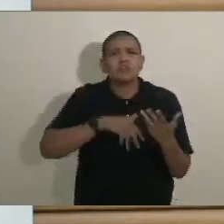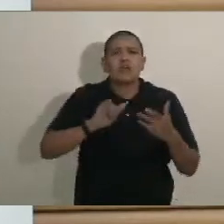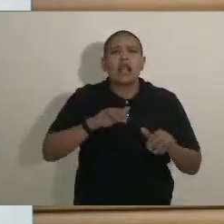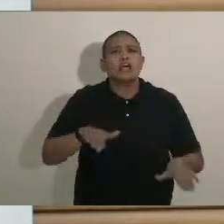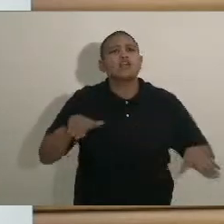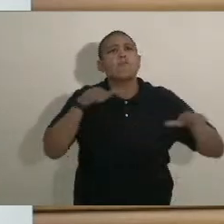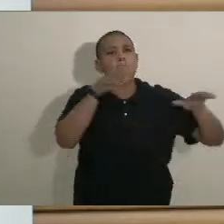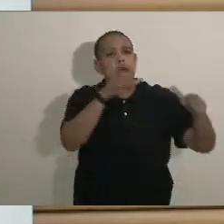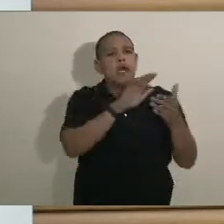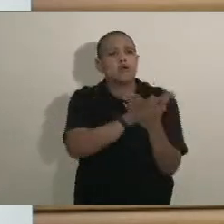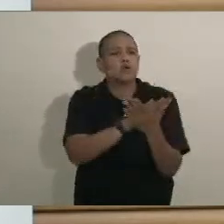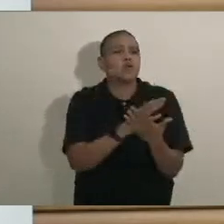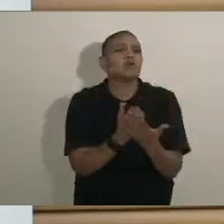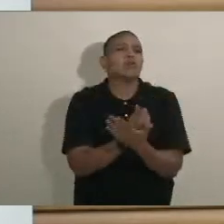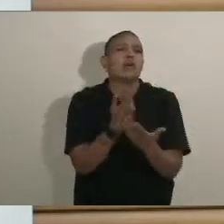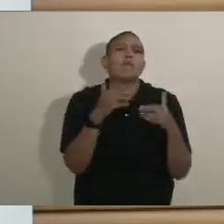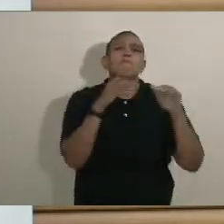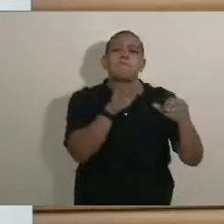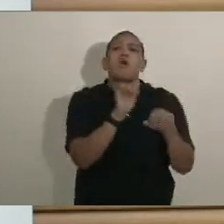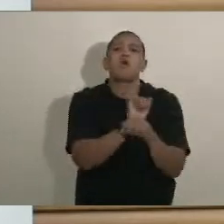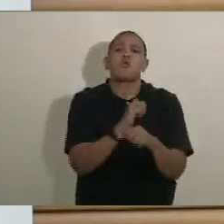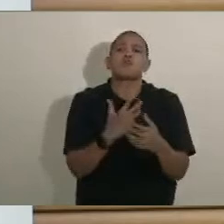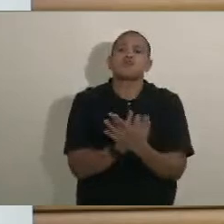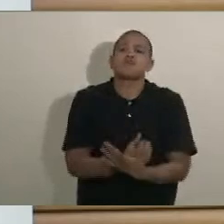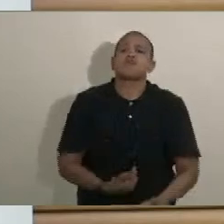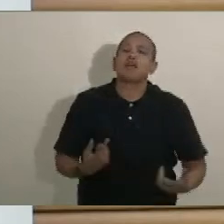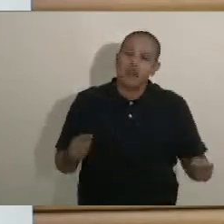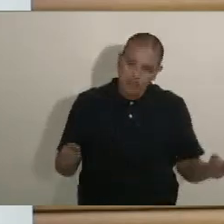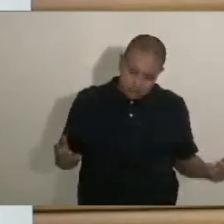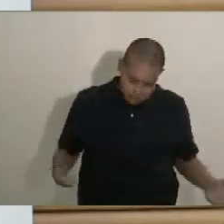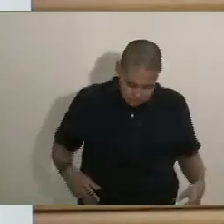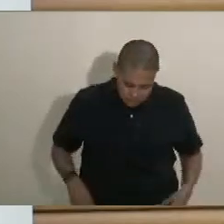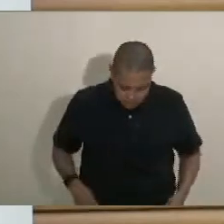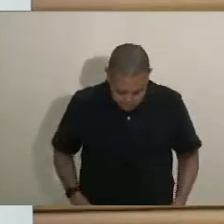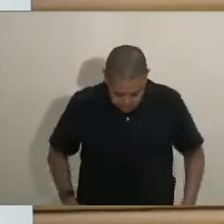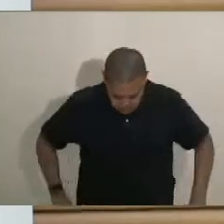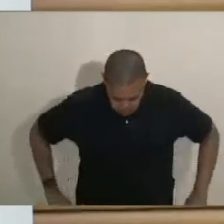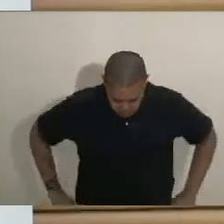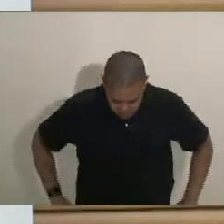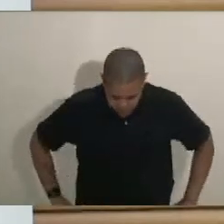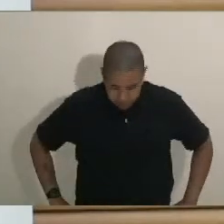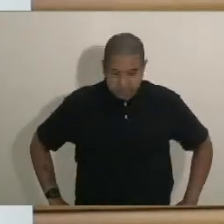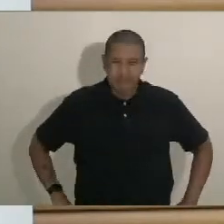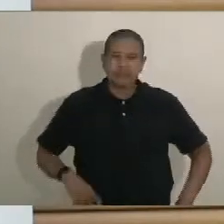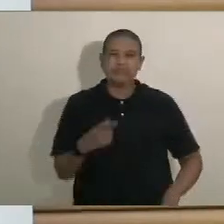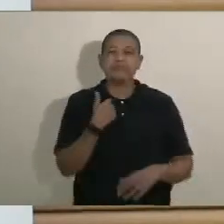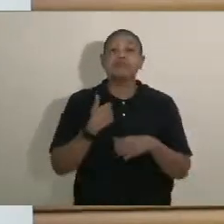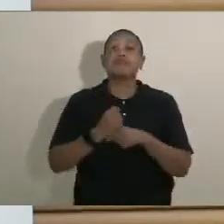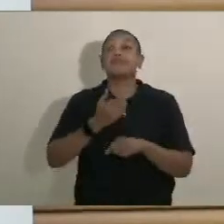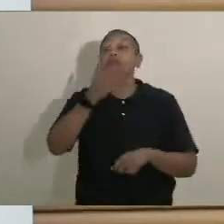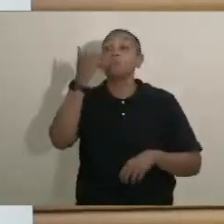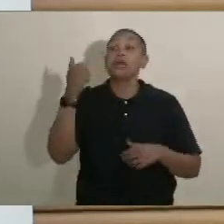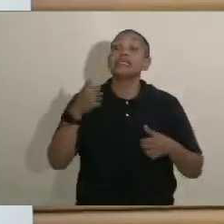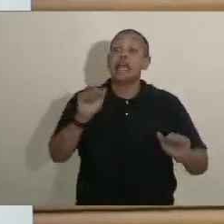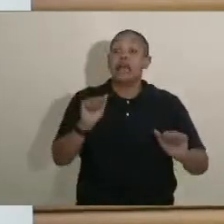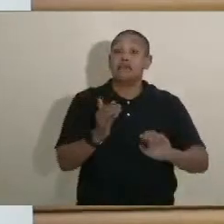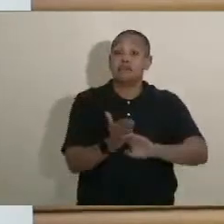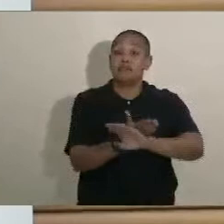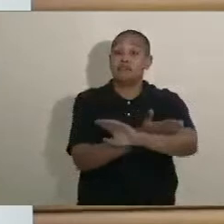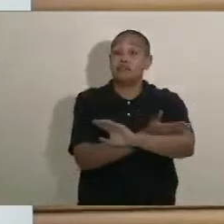to school, getting people back to work, and so on. We continue to make our best efforts as a